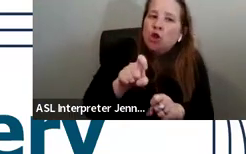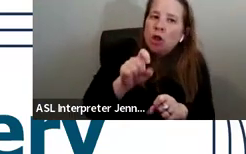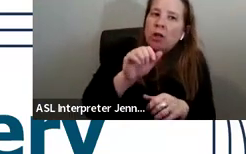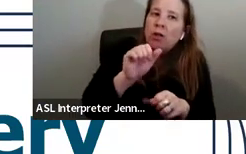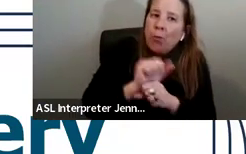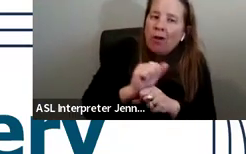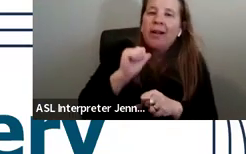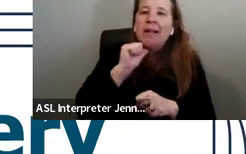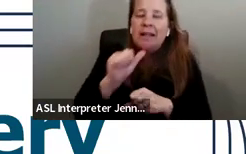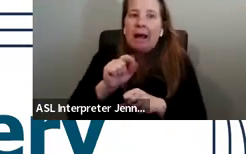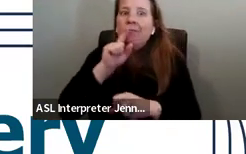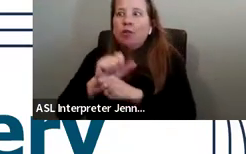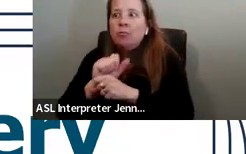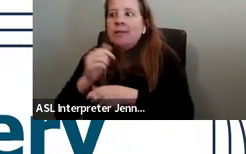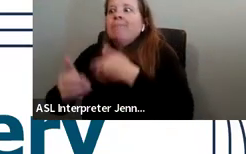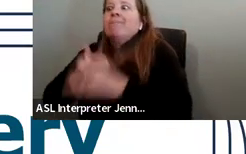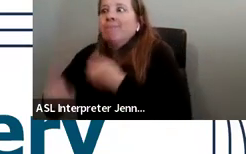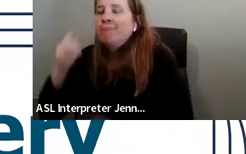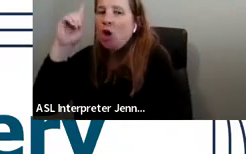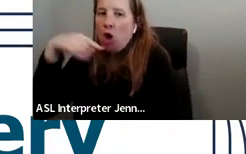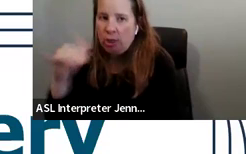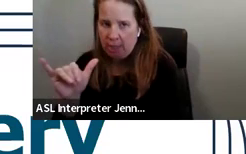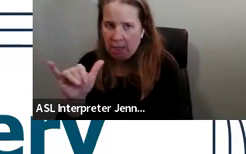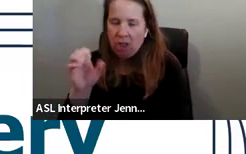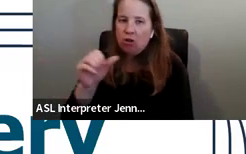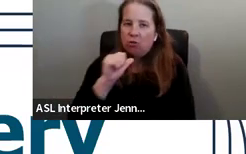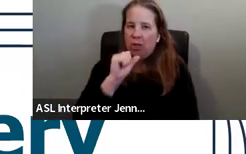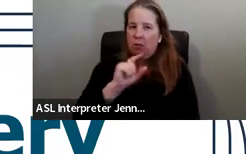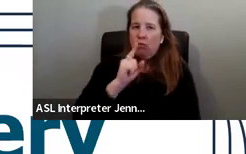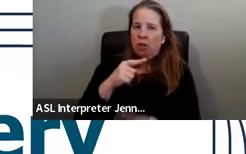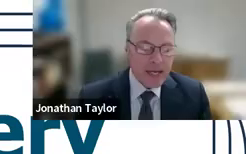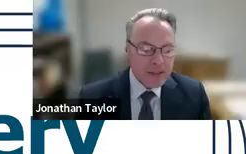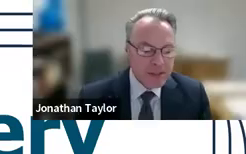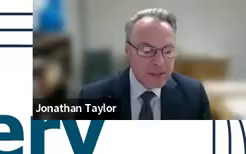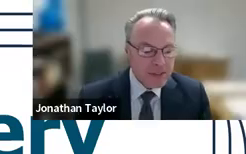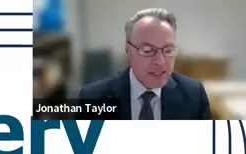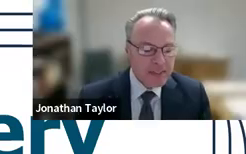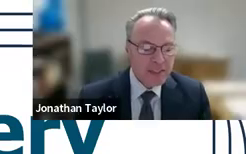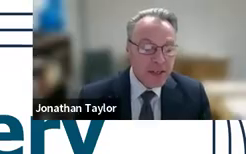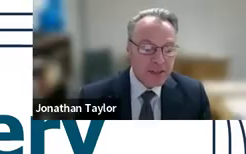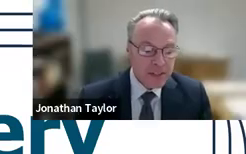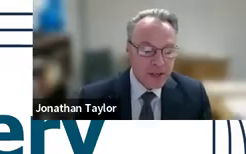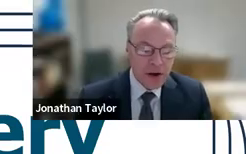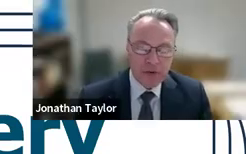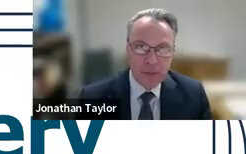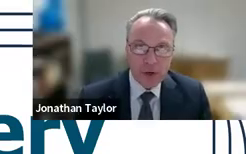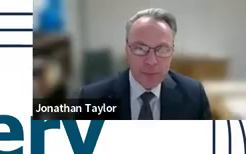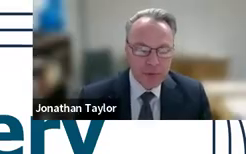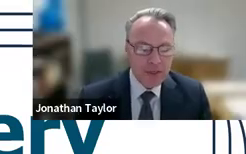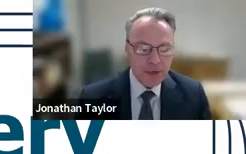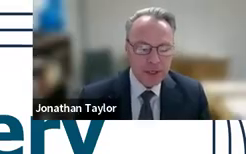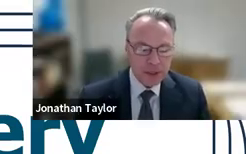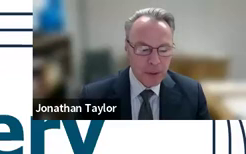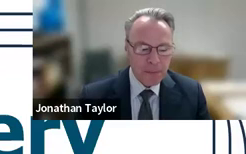always fully incorporate the experiences of advocates living with Medicaid. DD councils and SILCs can offer a